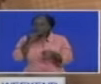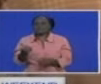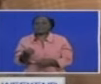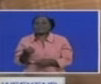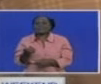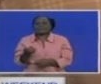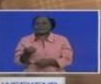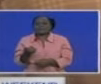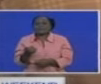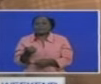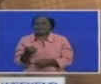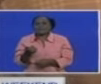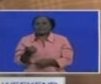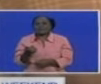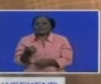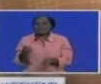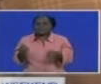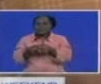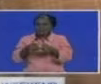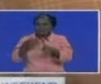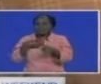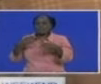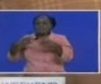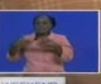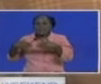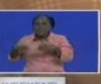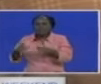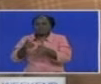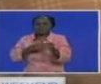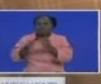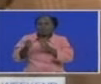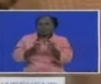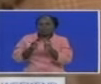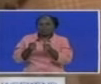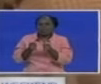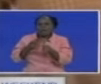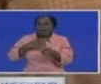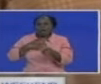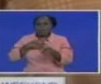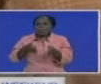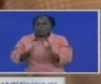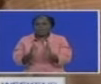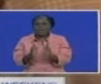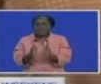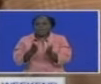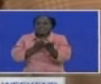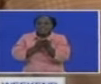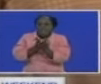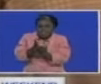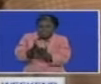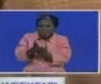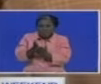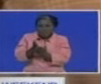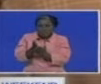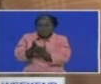strengthened and left to run our course through